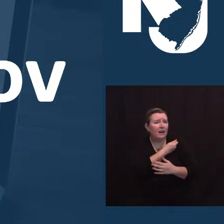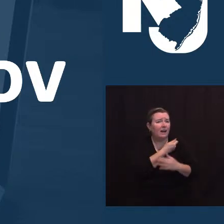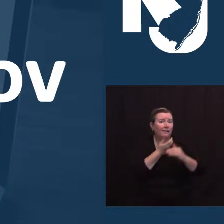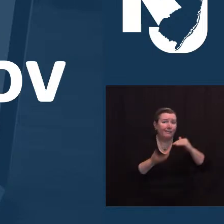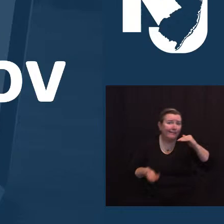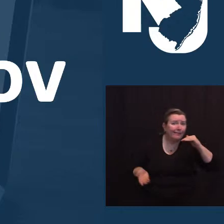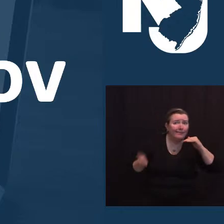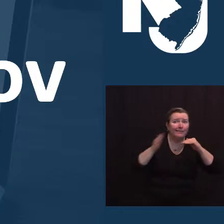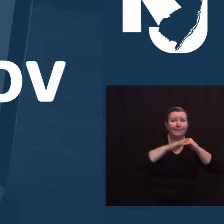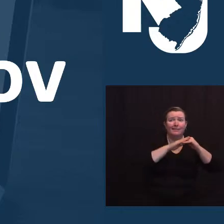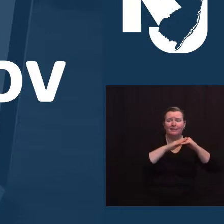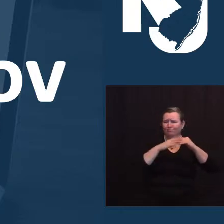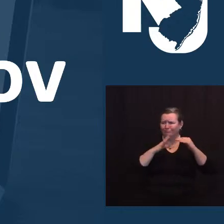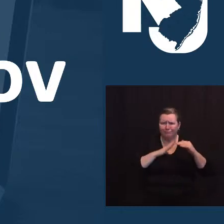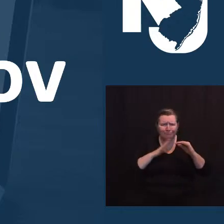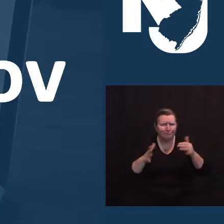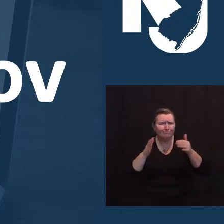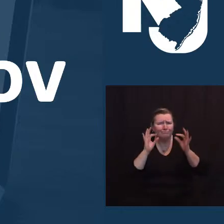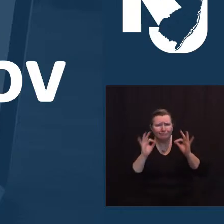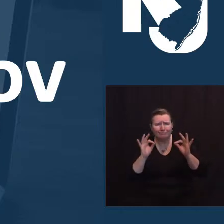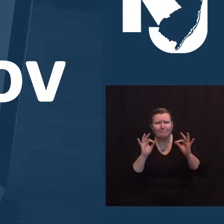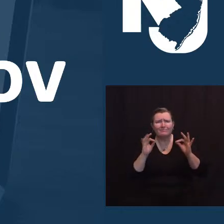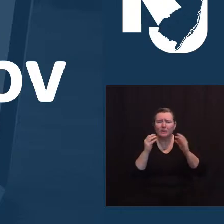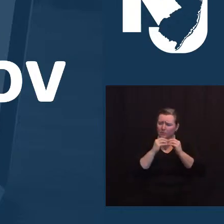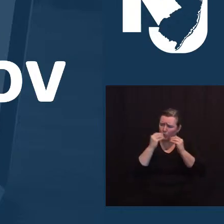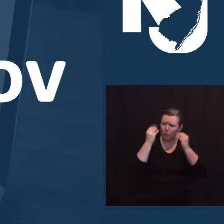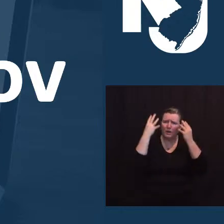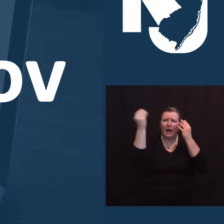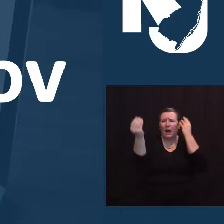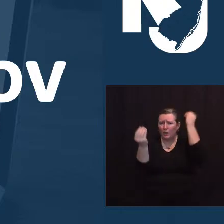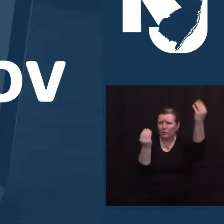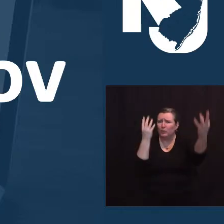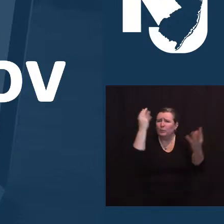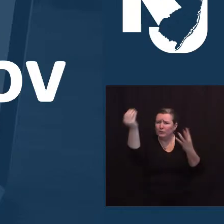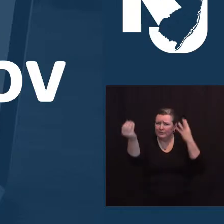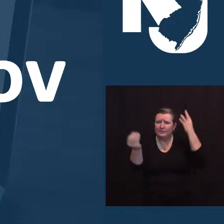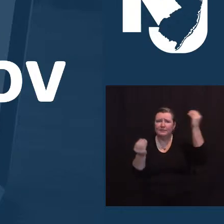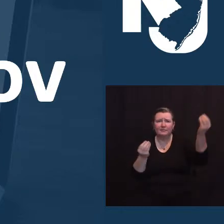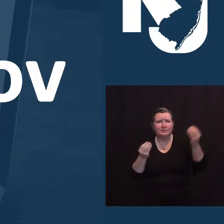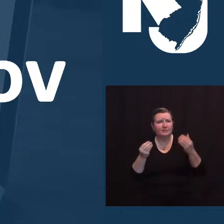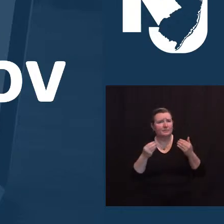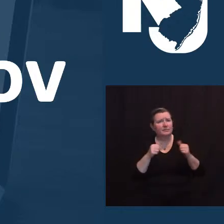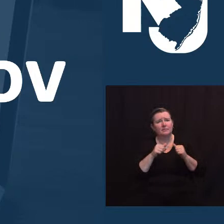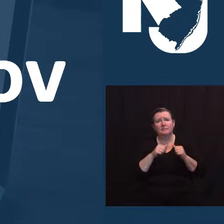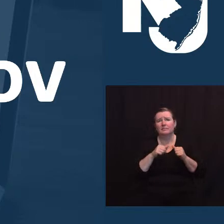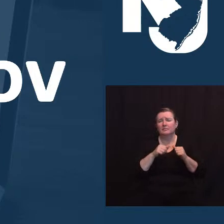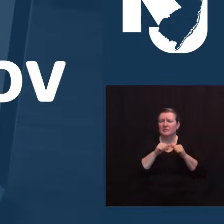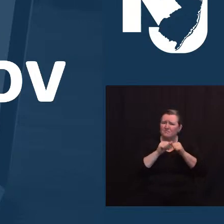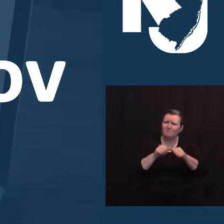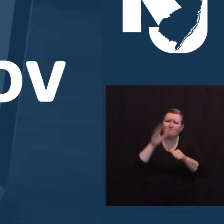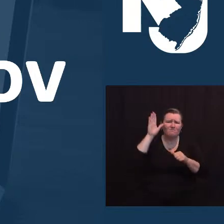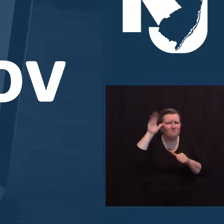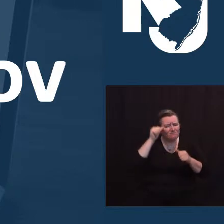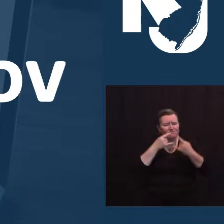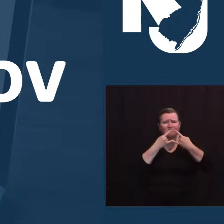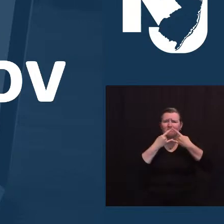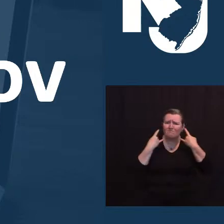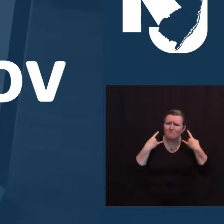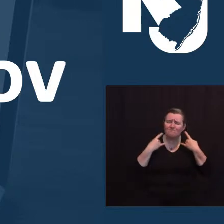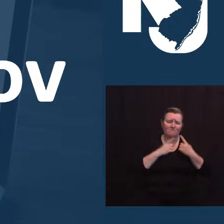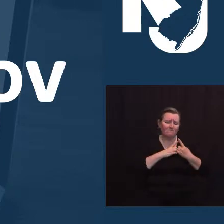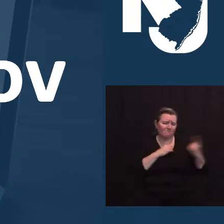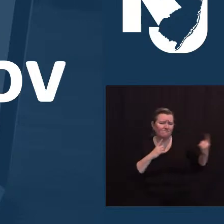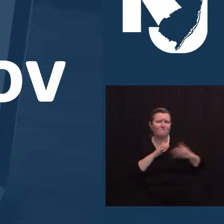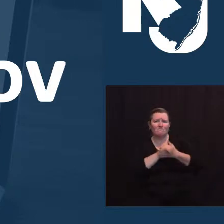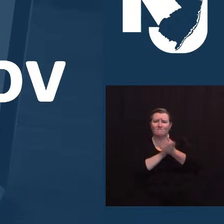more of our activities outside, but continue to be vigilant. It's why we have been as cautious and